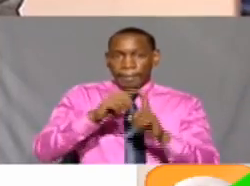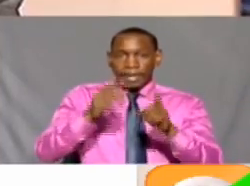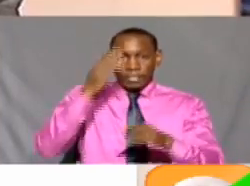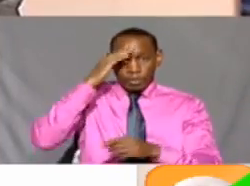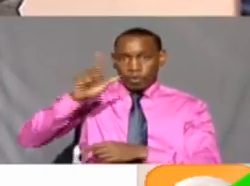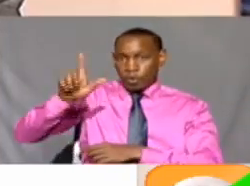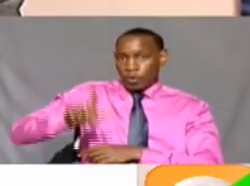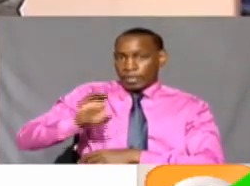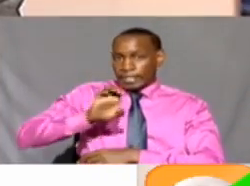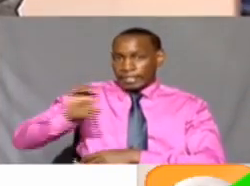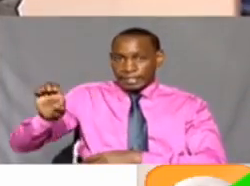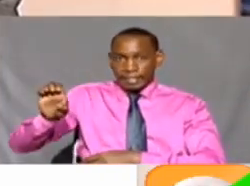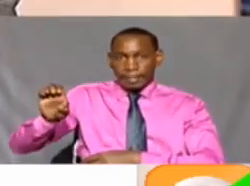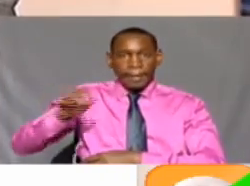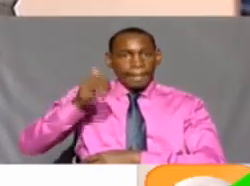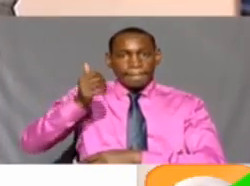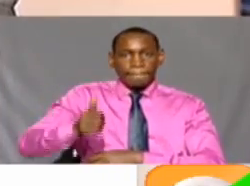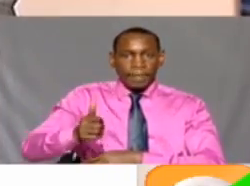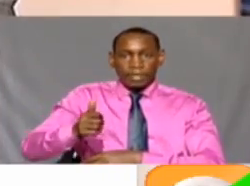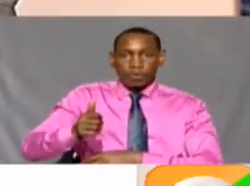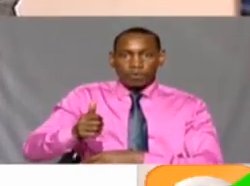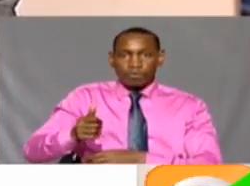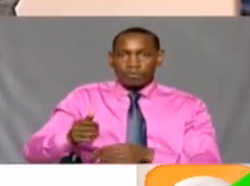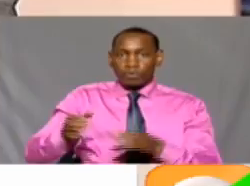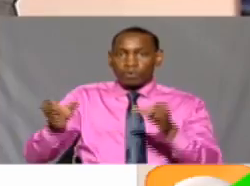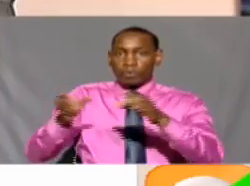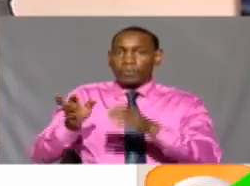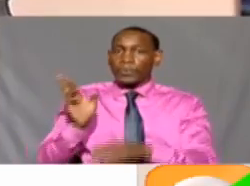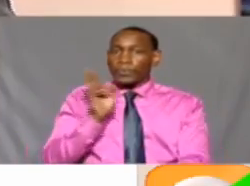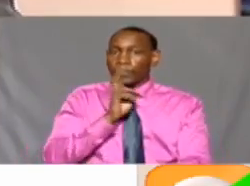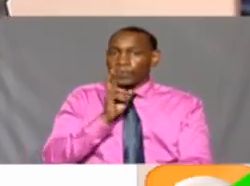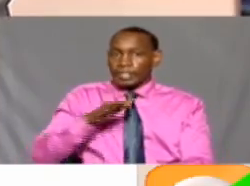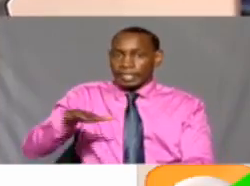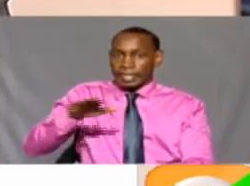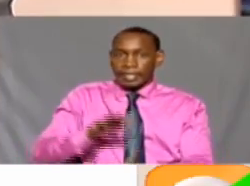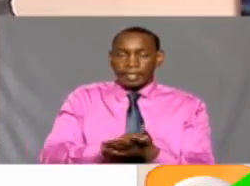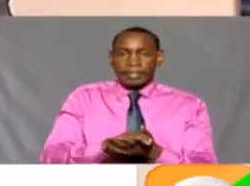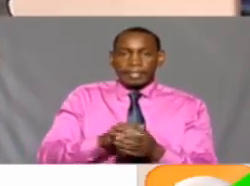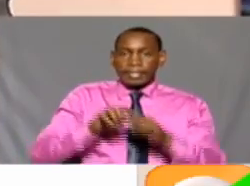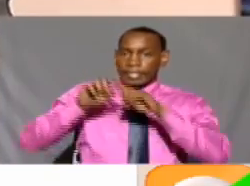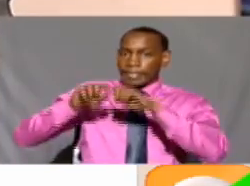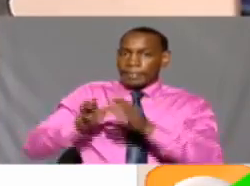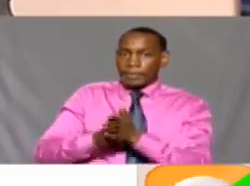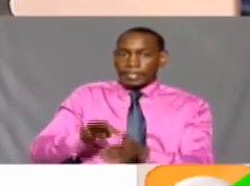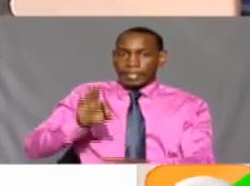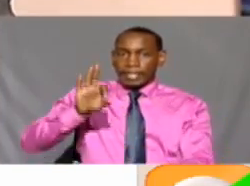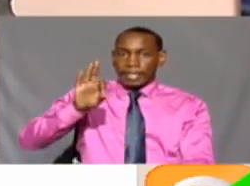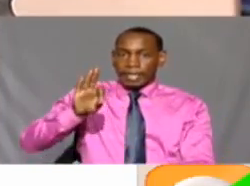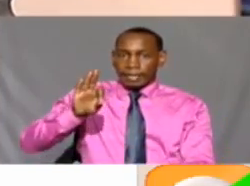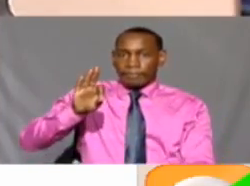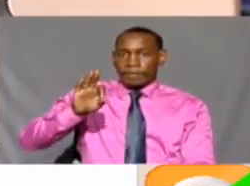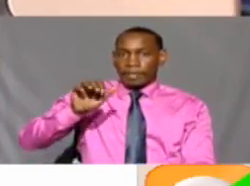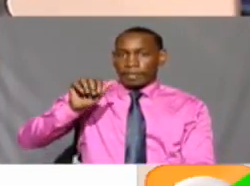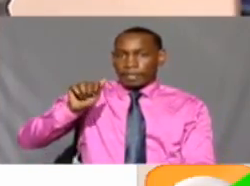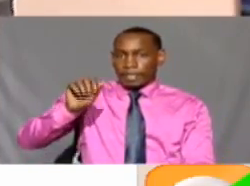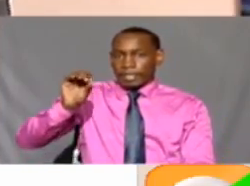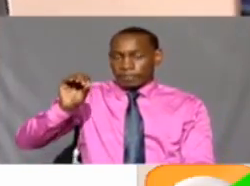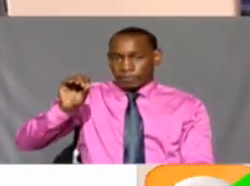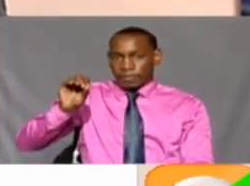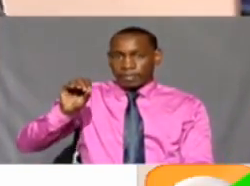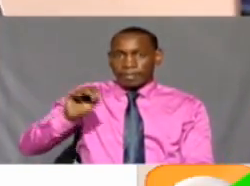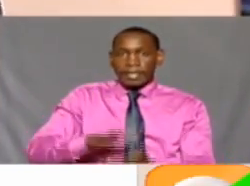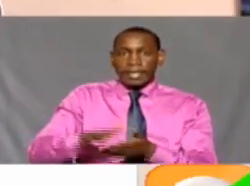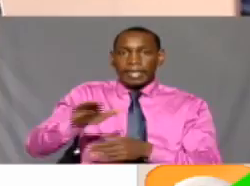eastern, it is yet to be categorized as a risk to crops. According to the FAO, the areas that have significant